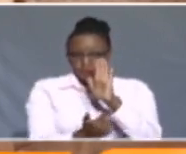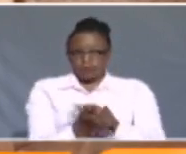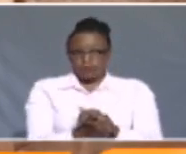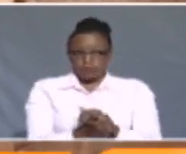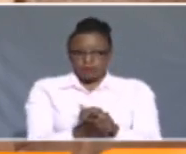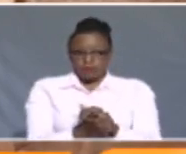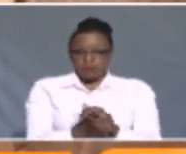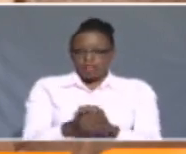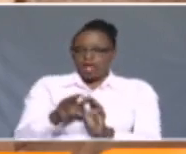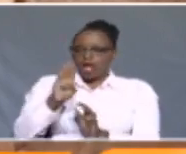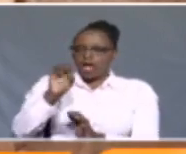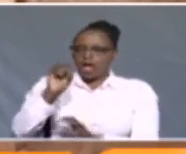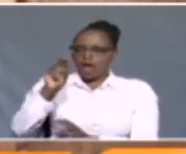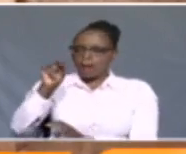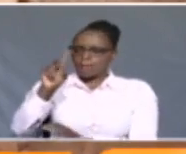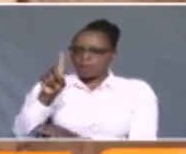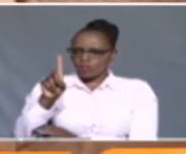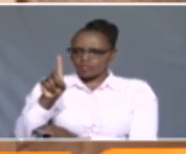and bond policy